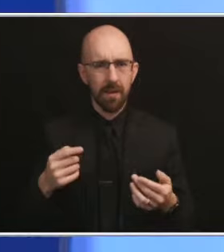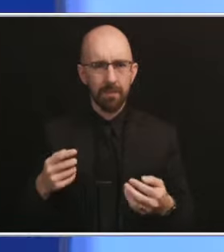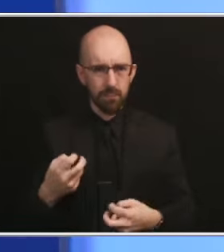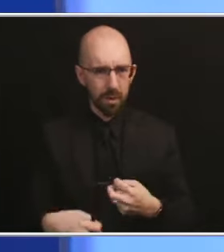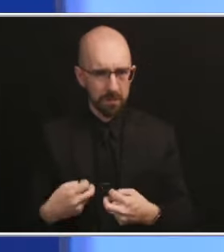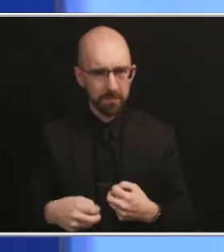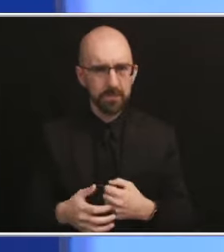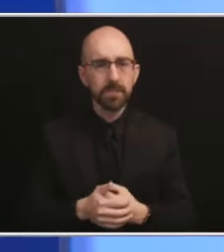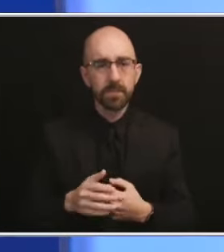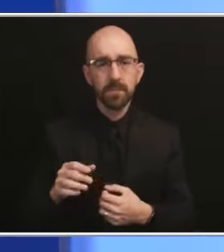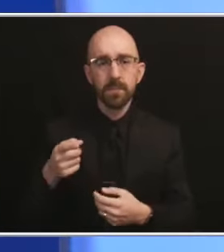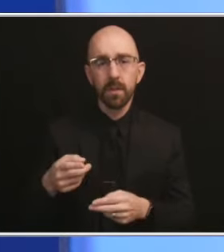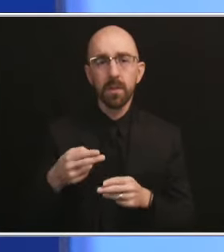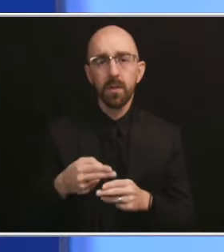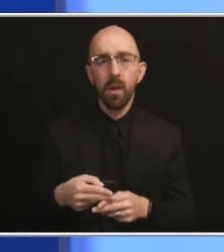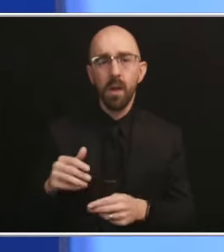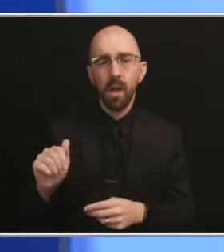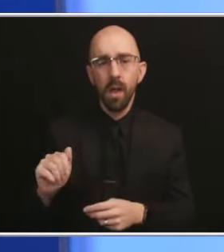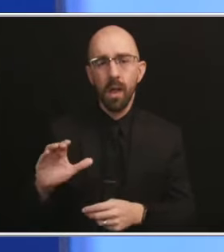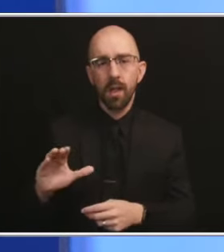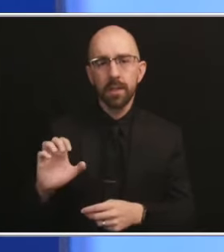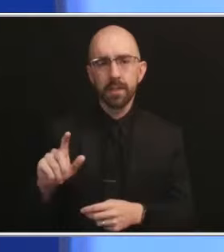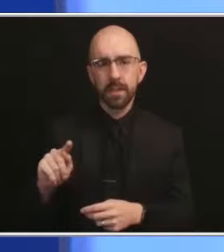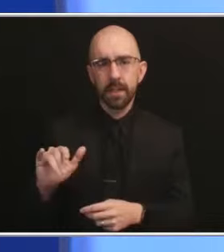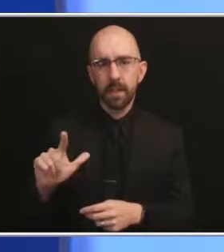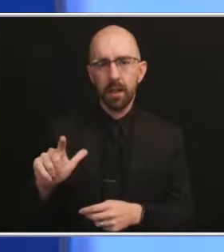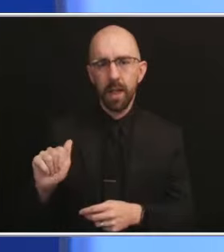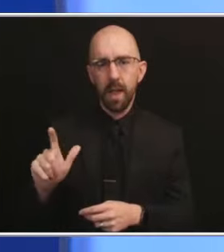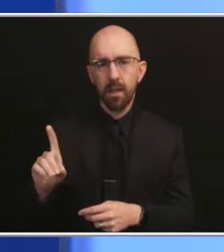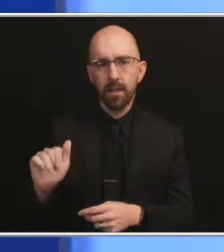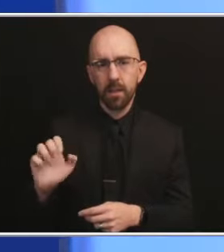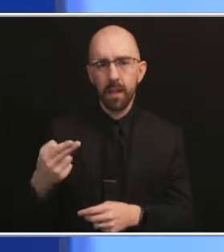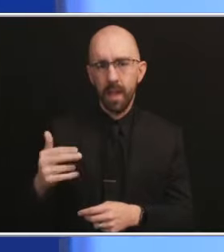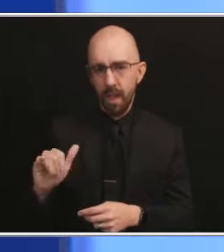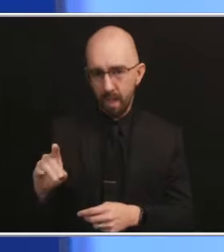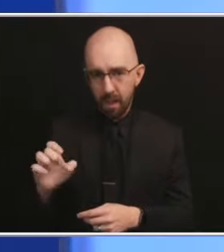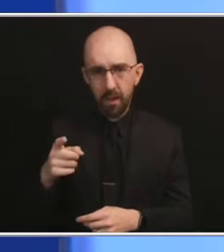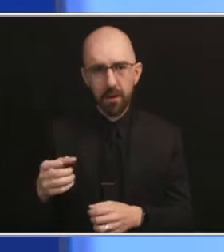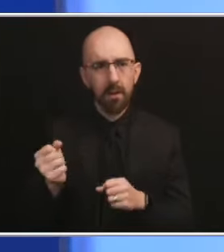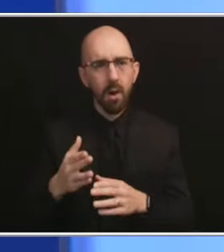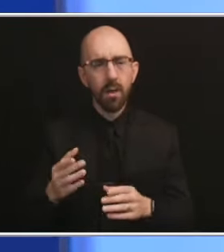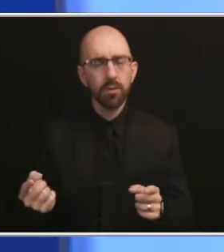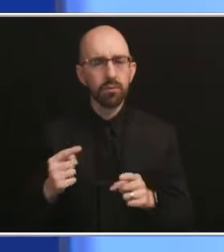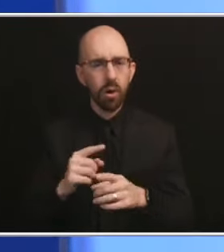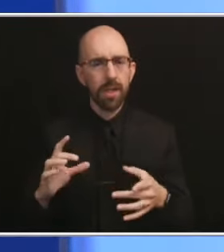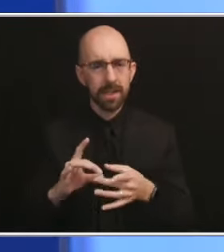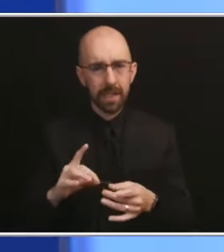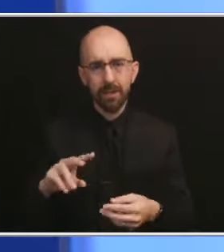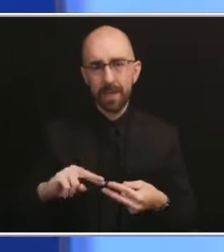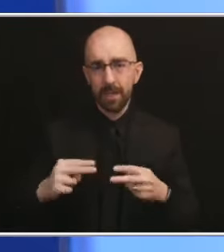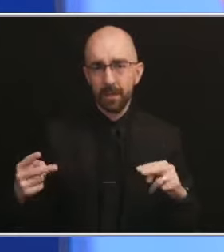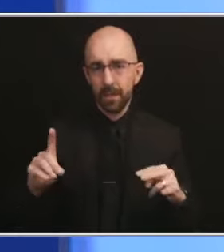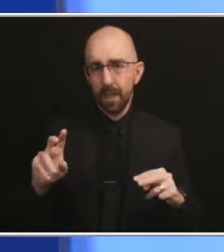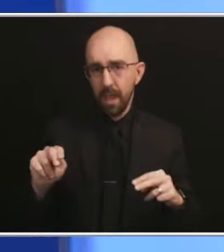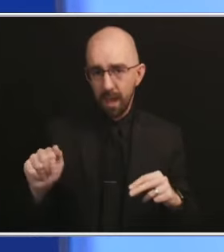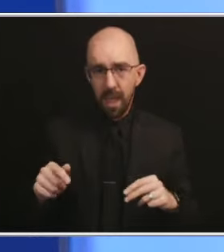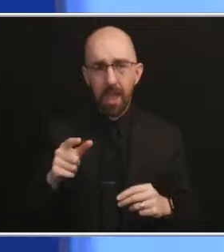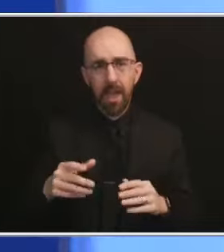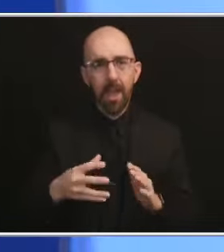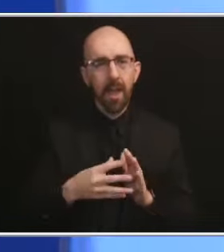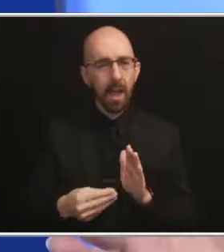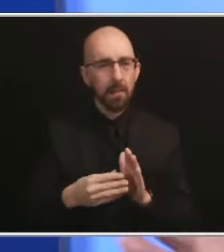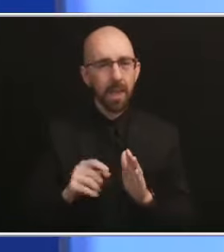called acetaldehyde that ends up causing cross-linking of your DNA. So your DNA is your code, and as part of the copying, it has to come